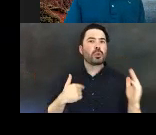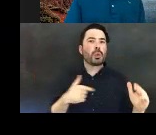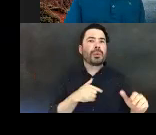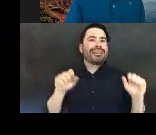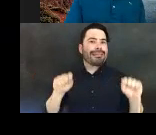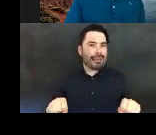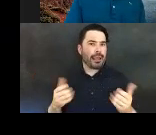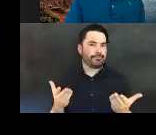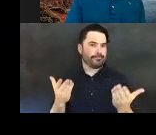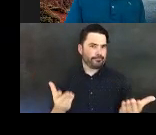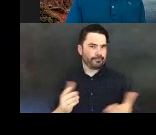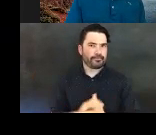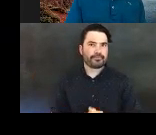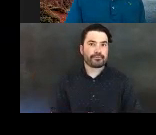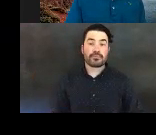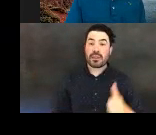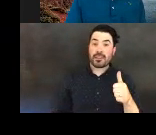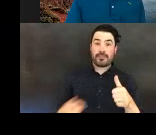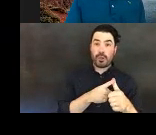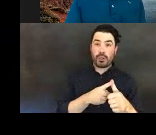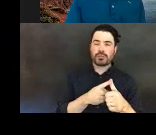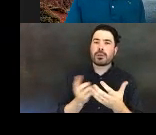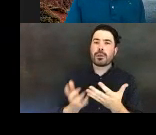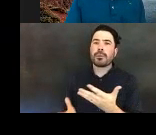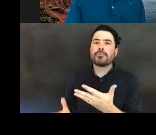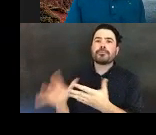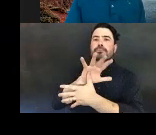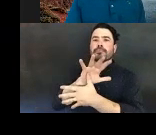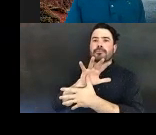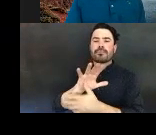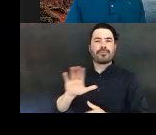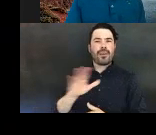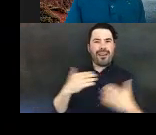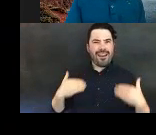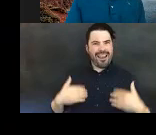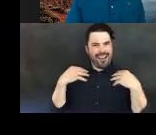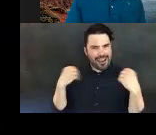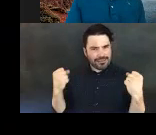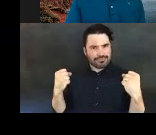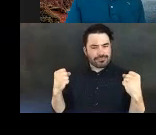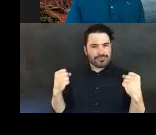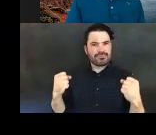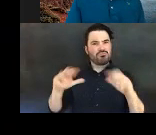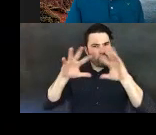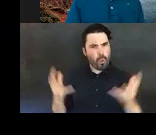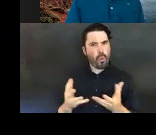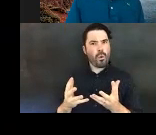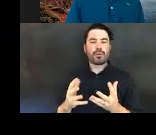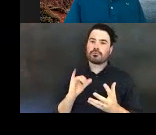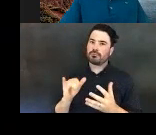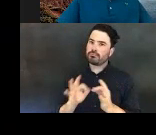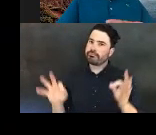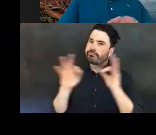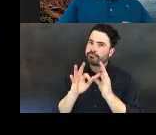First, prioritizing our well-being is foundational to achieve our missions of clinical